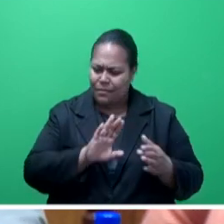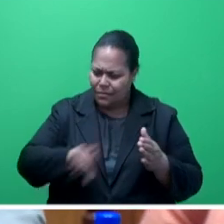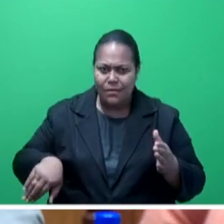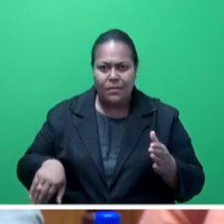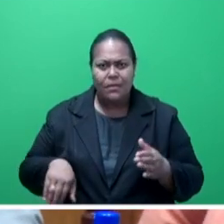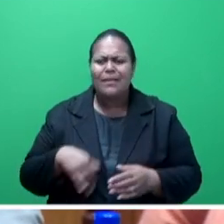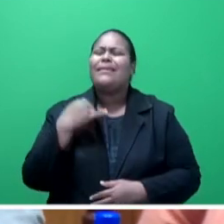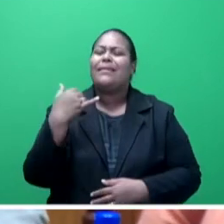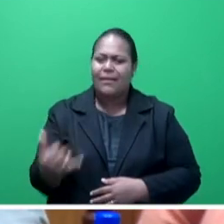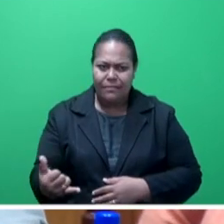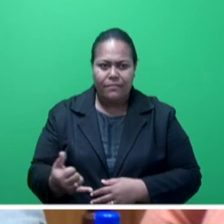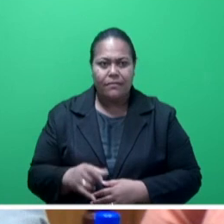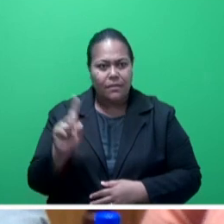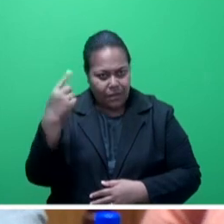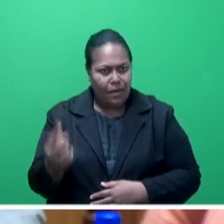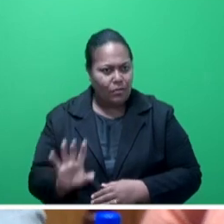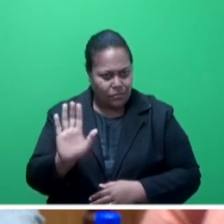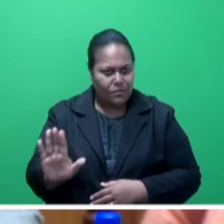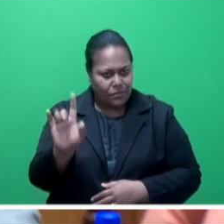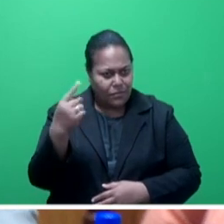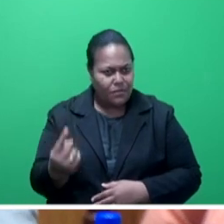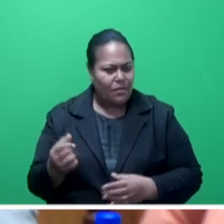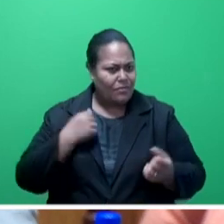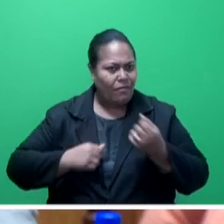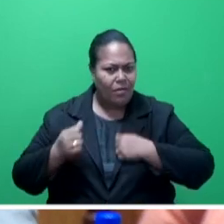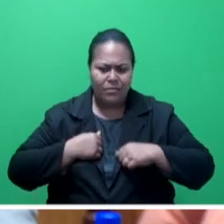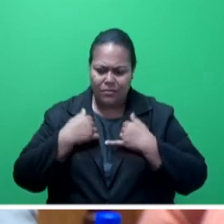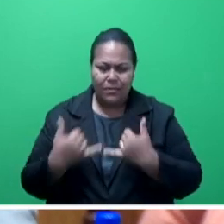swim. They are saying, let them suffer.